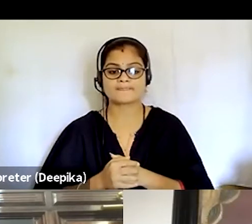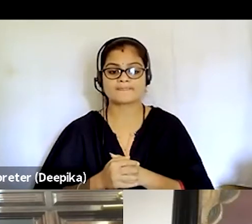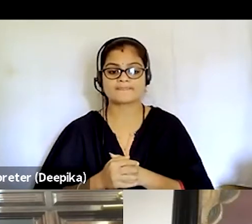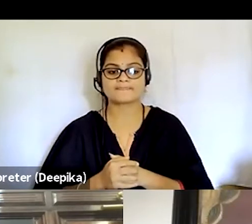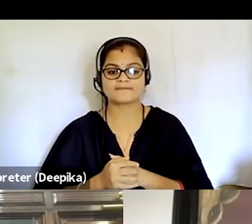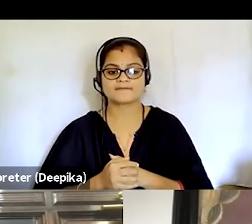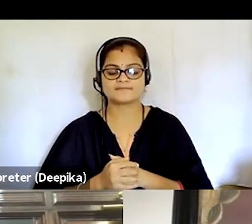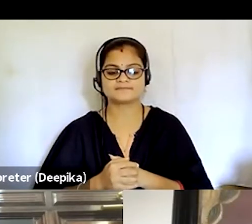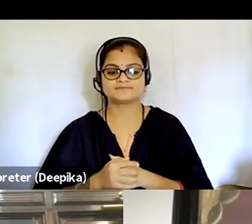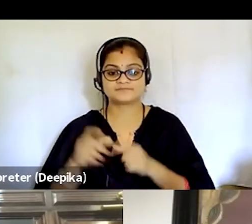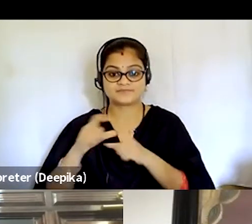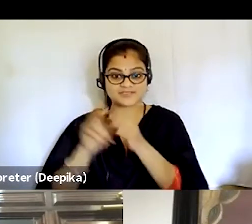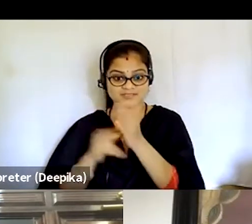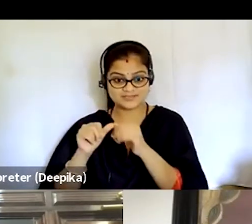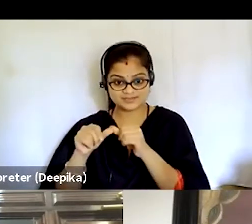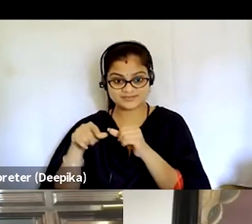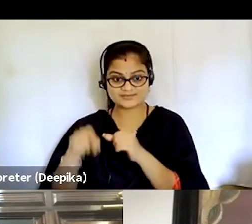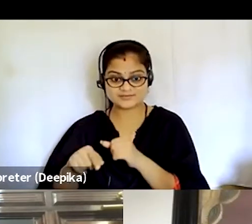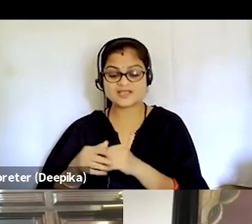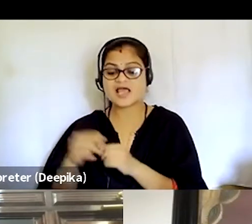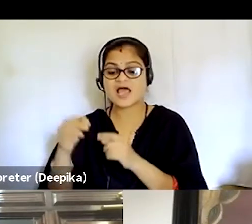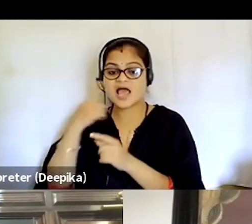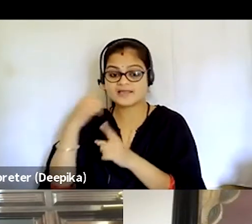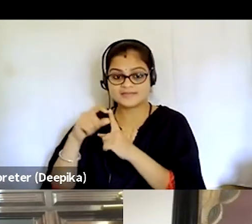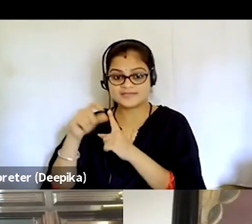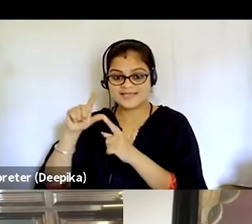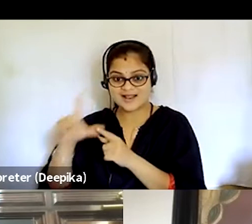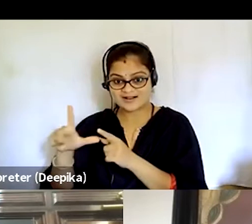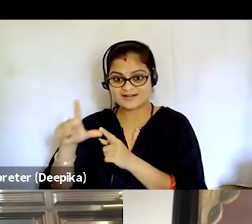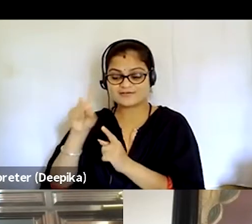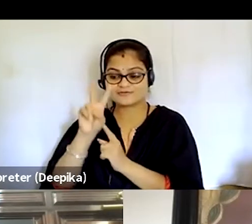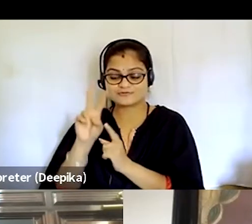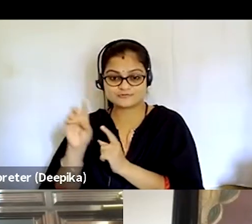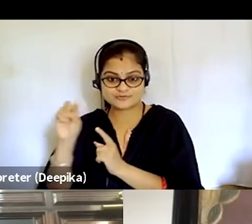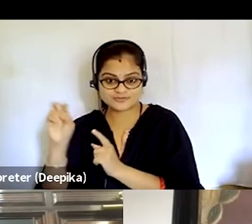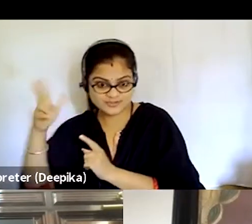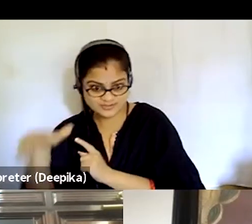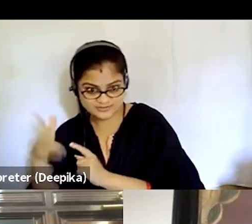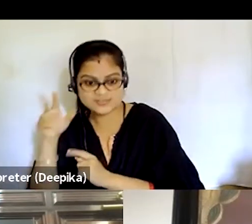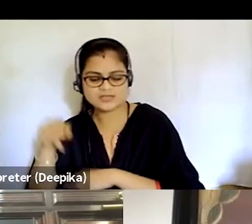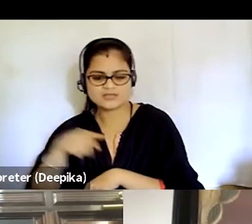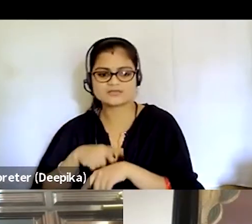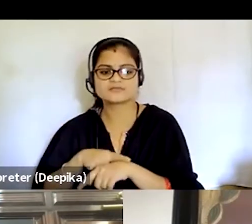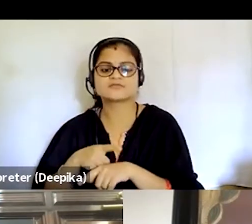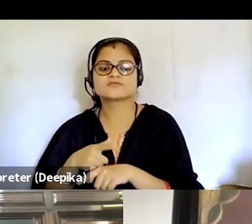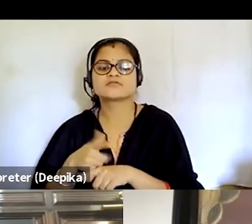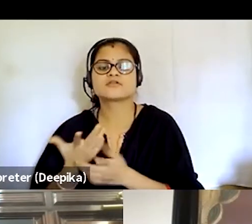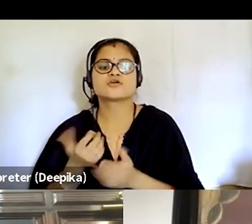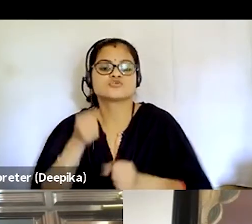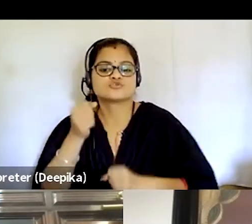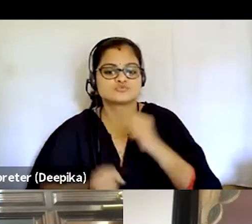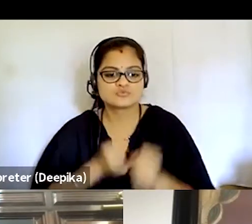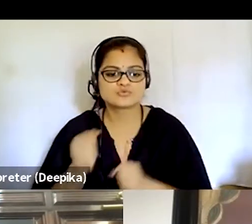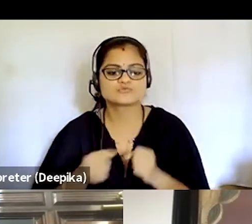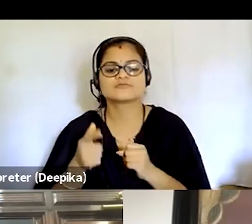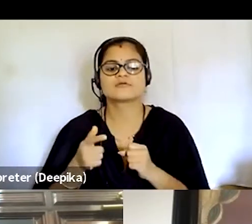perspective, when the IPL came about in 2008, uh, we started doing entertainment. And that led